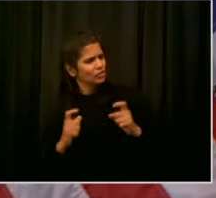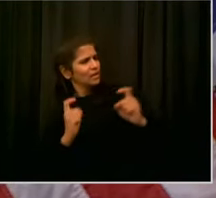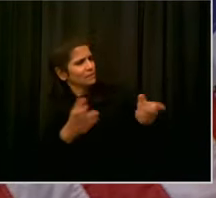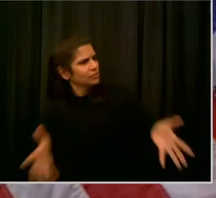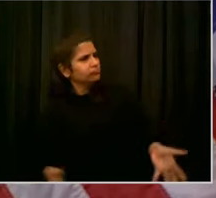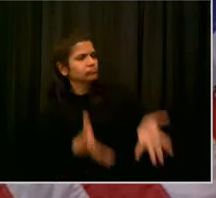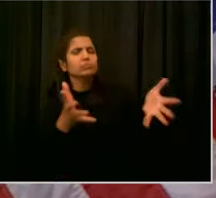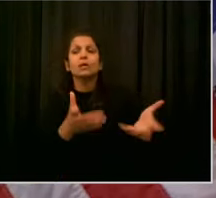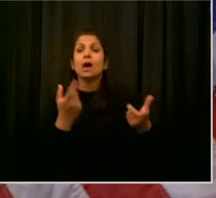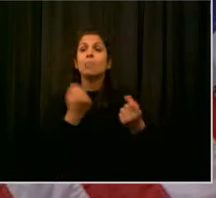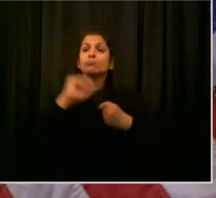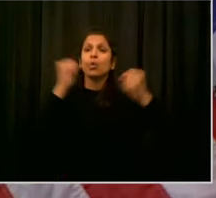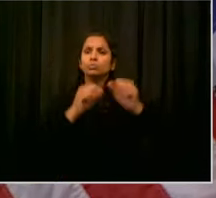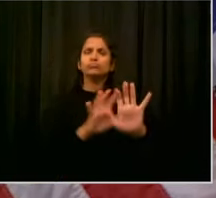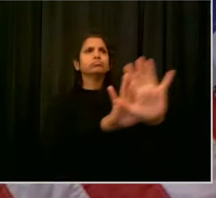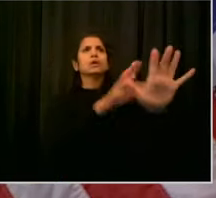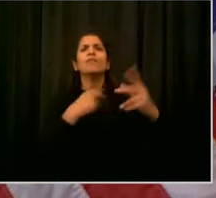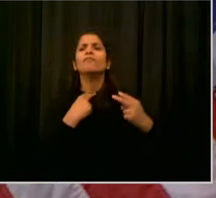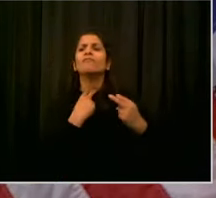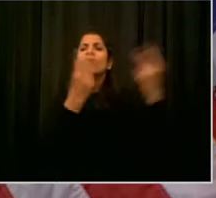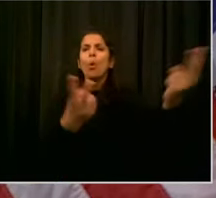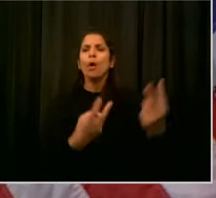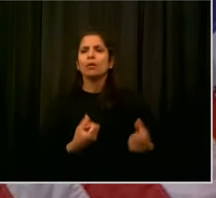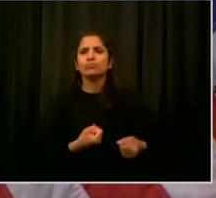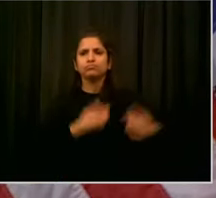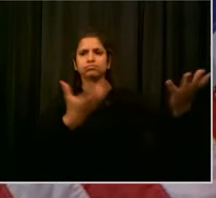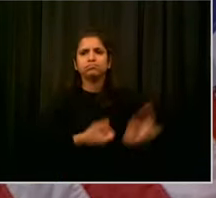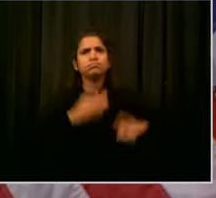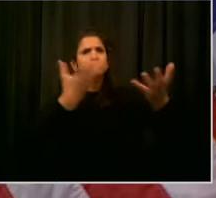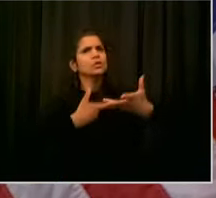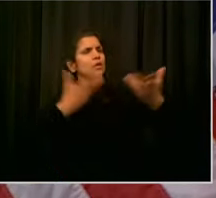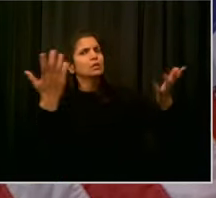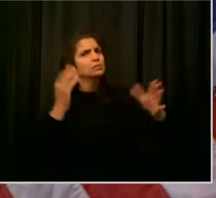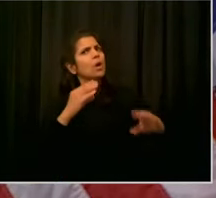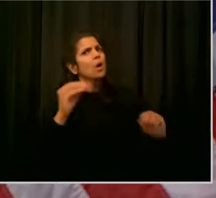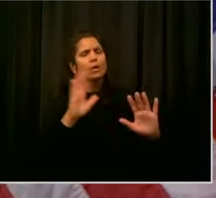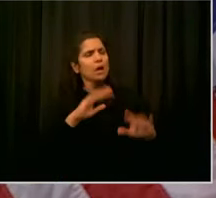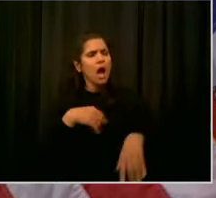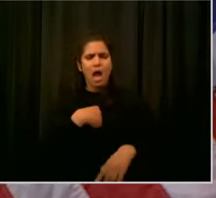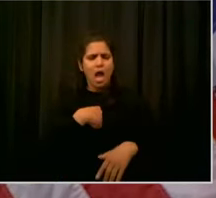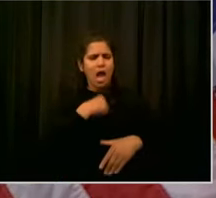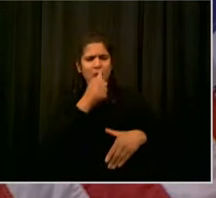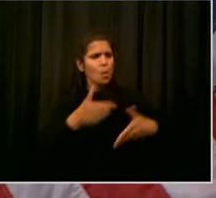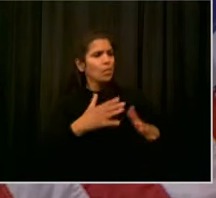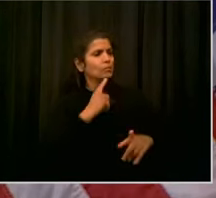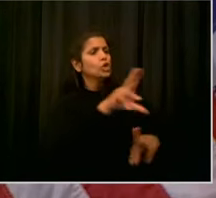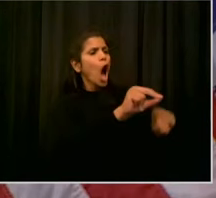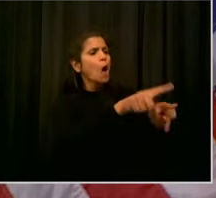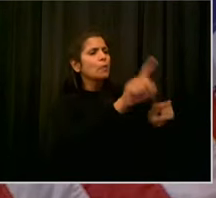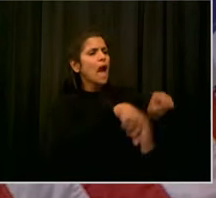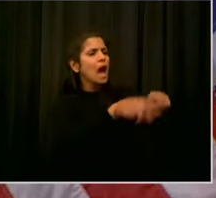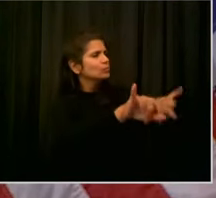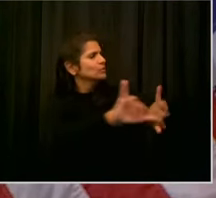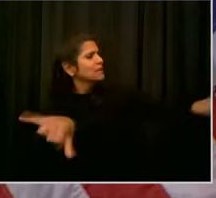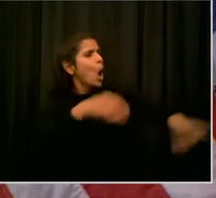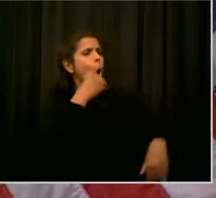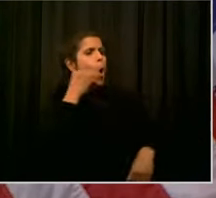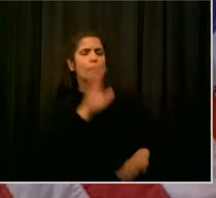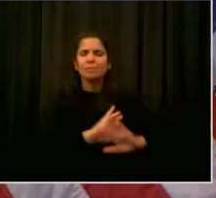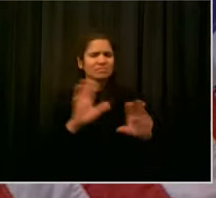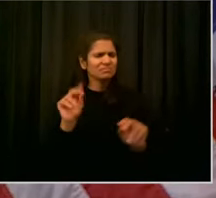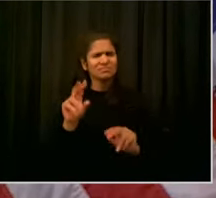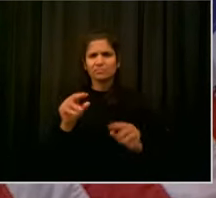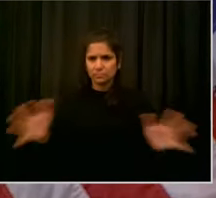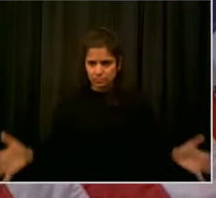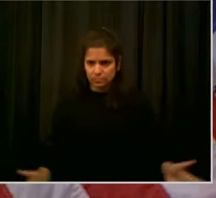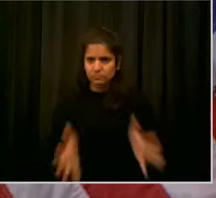it. We were not going to overreach. We were not going to do what they did in Ferguson or so many other places years ago. We